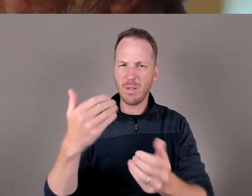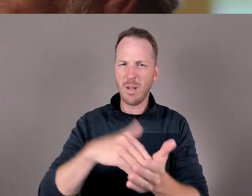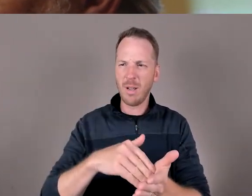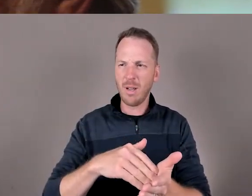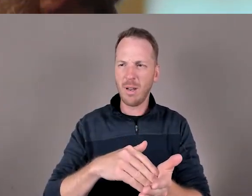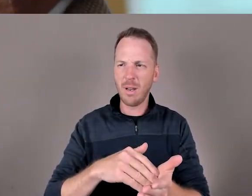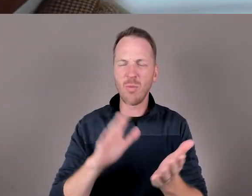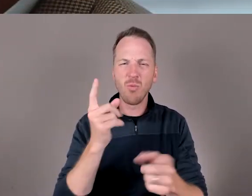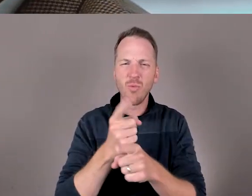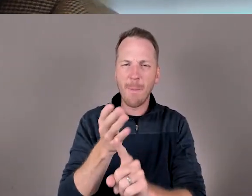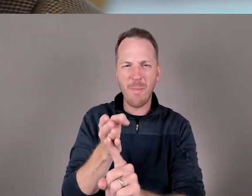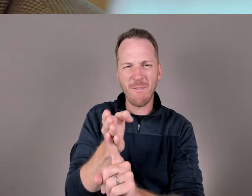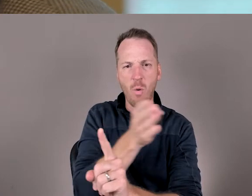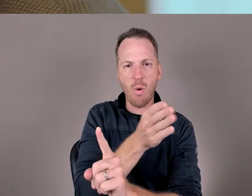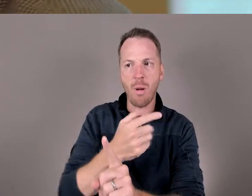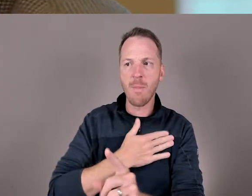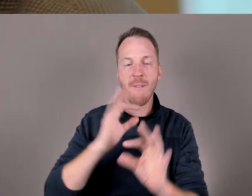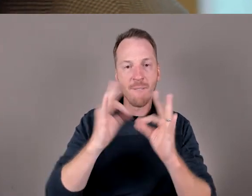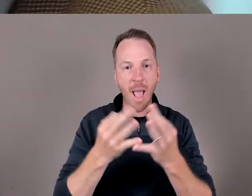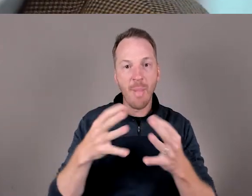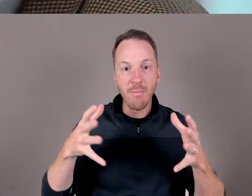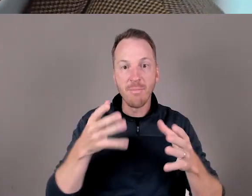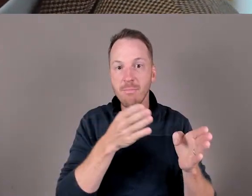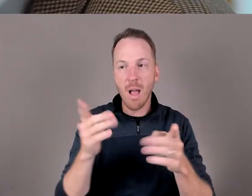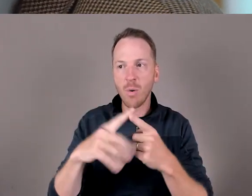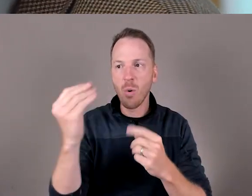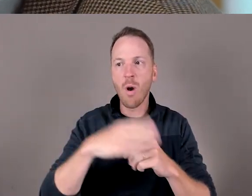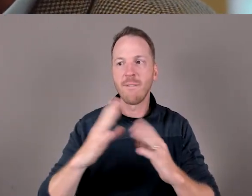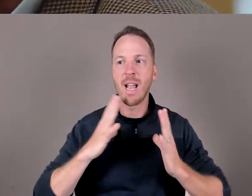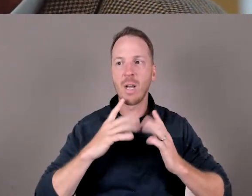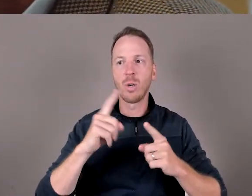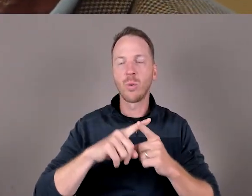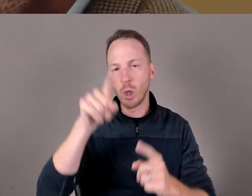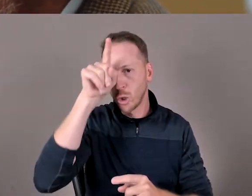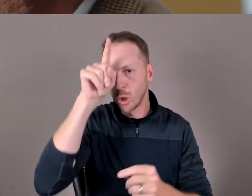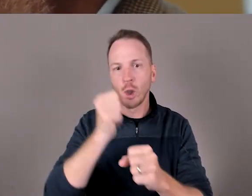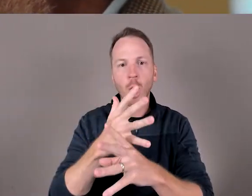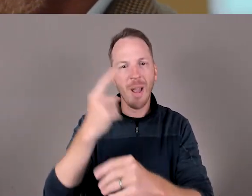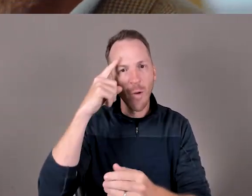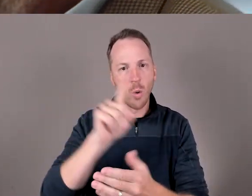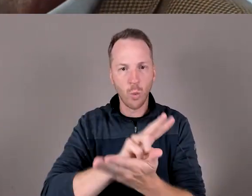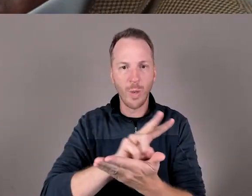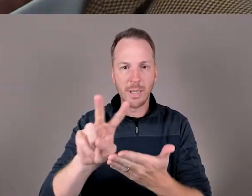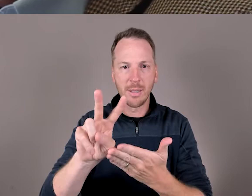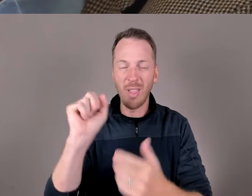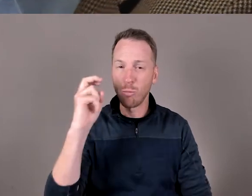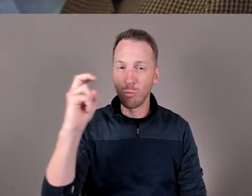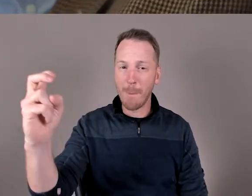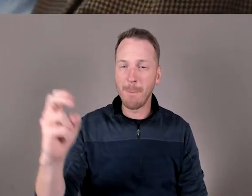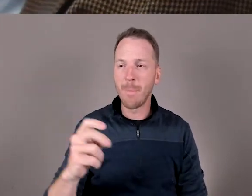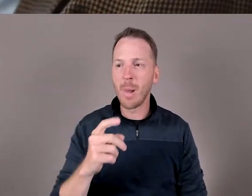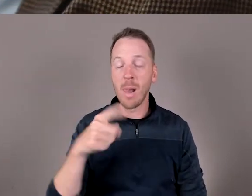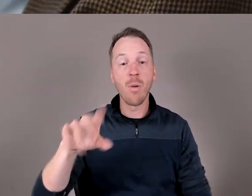this was just before my family and I were planning to go on vacation to Germany for 2 weeks. And this is a trip that you